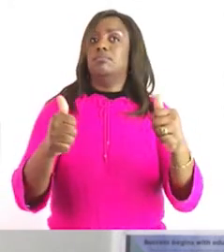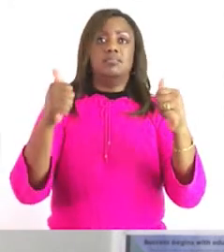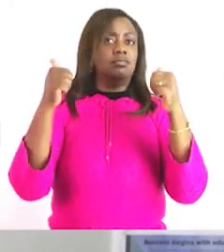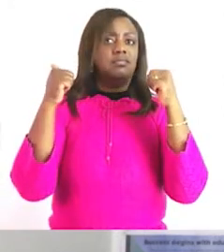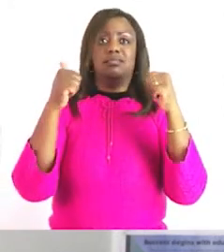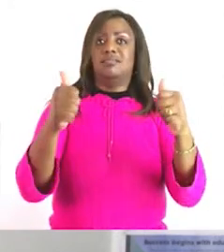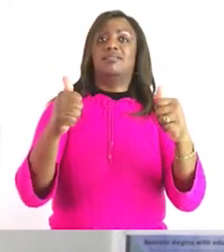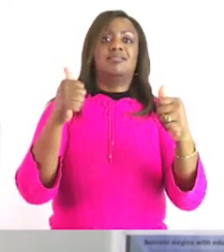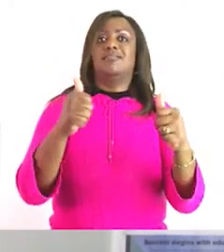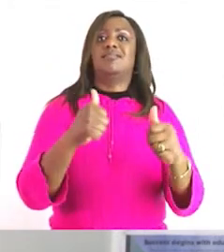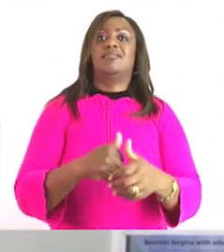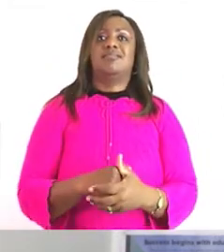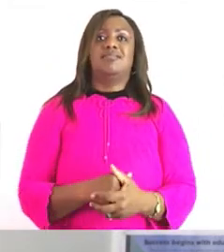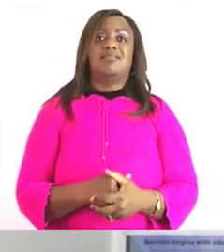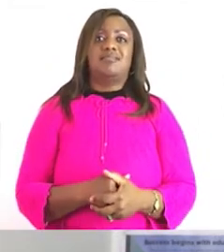was